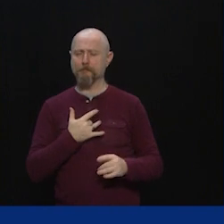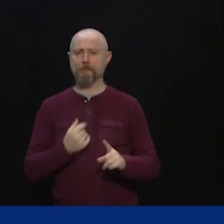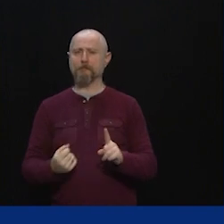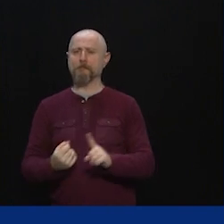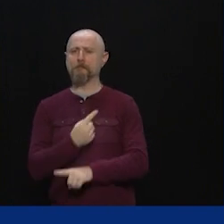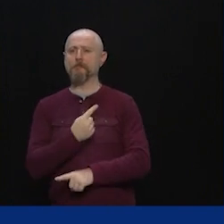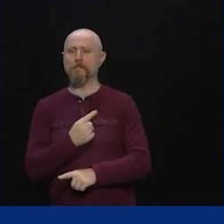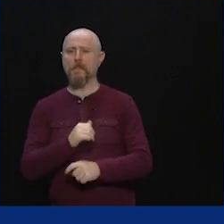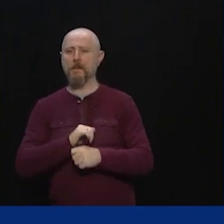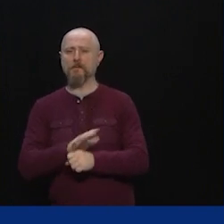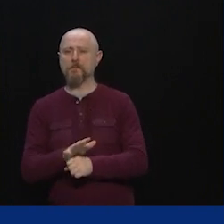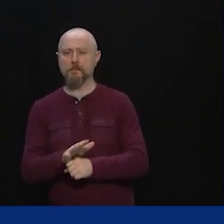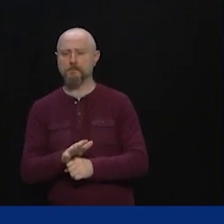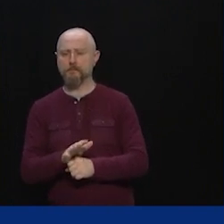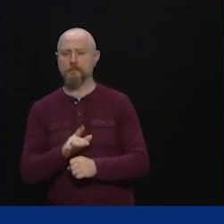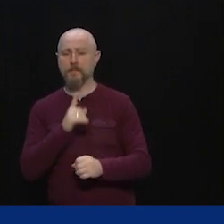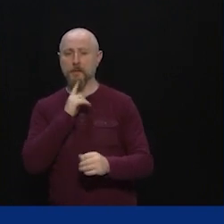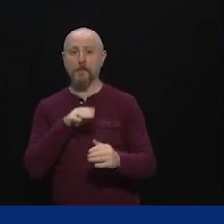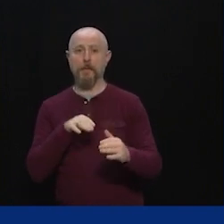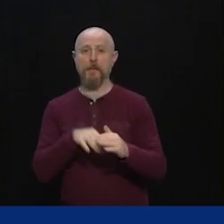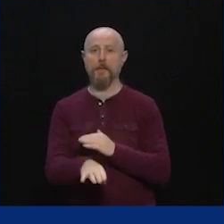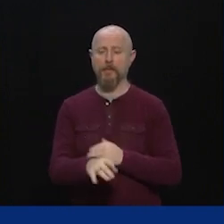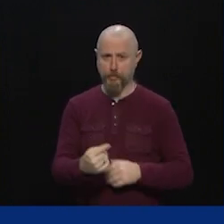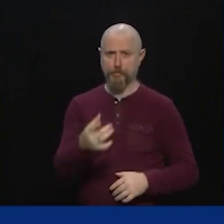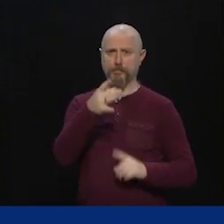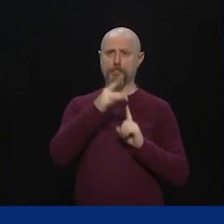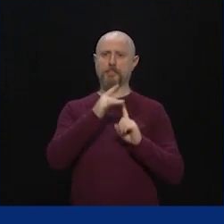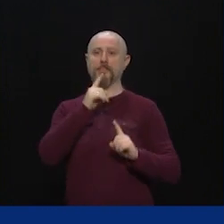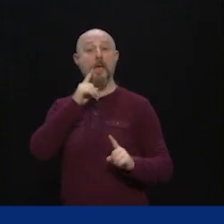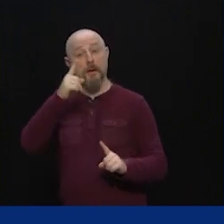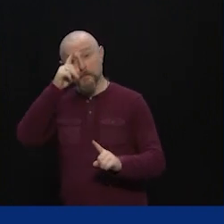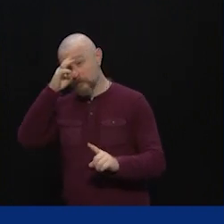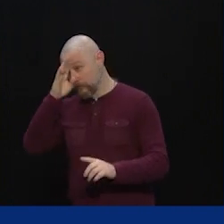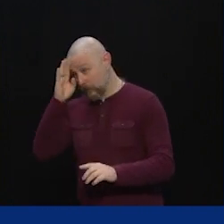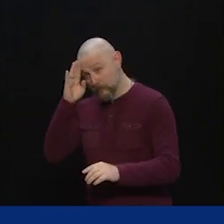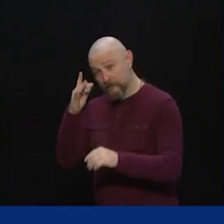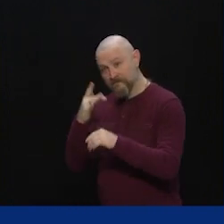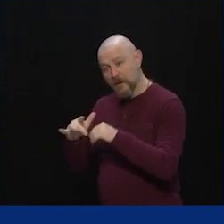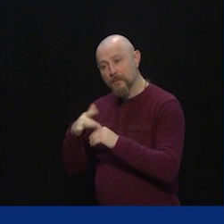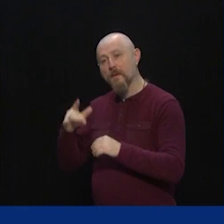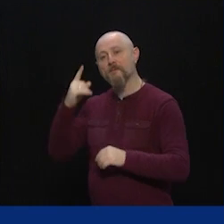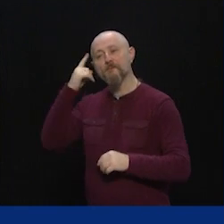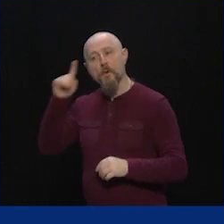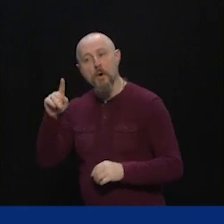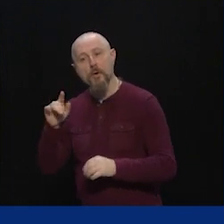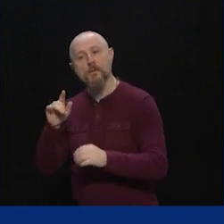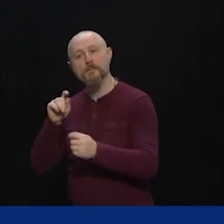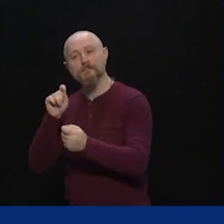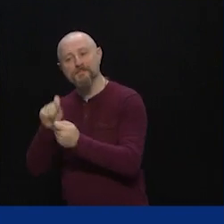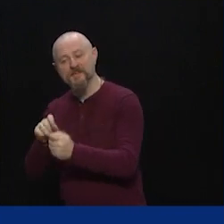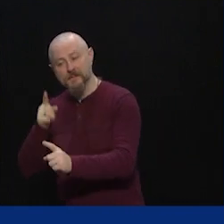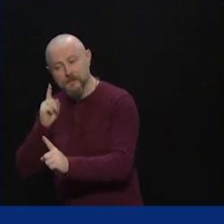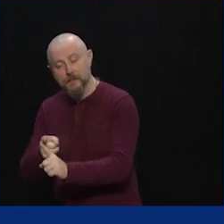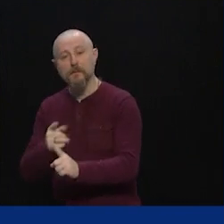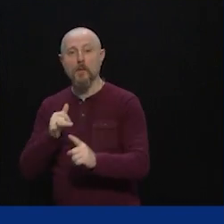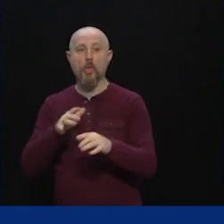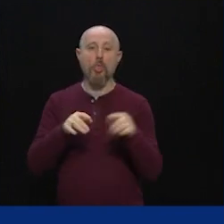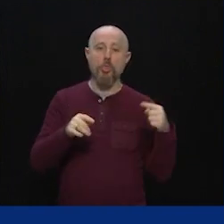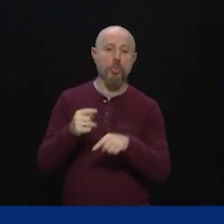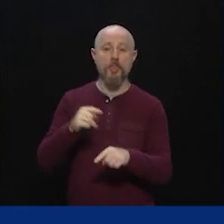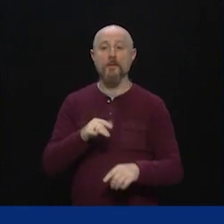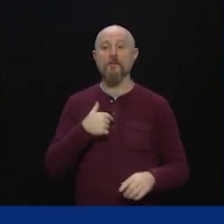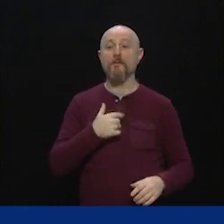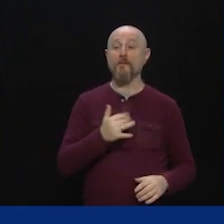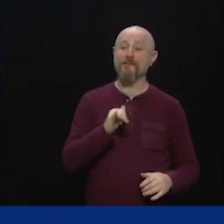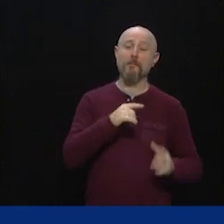going to watch hospital capacity is still hospital capacity. You either have beds for sick people or you don't. And if you have a heart condition, you don't want to